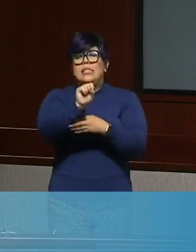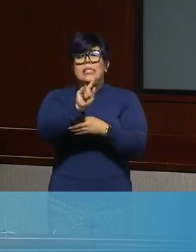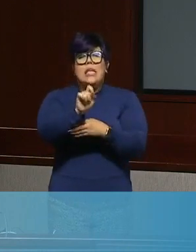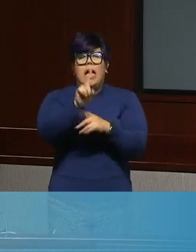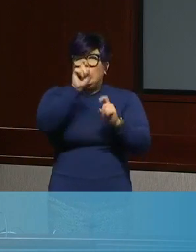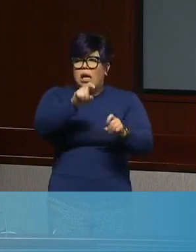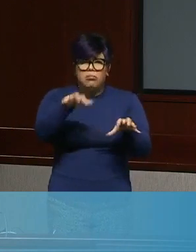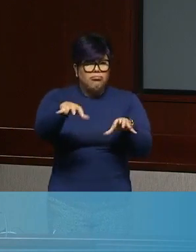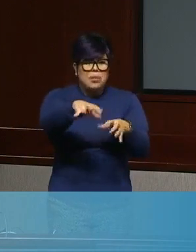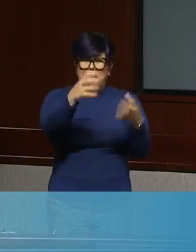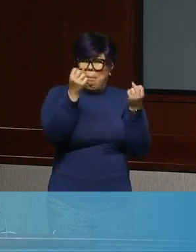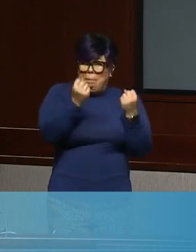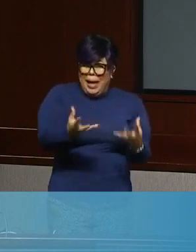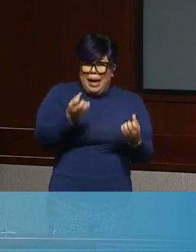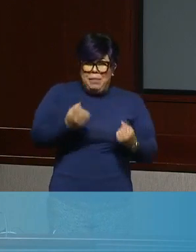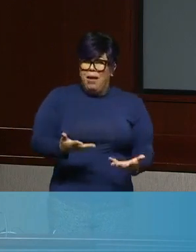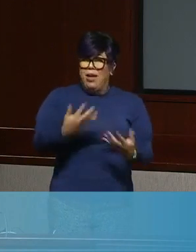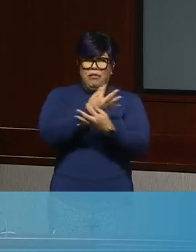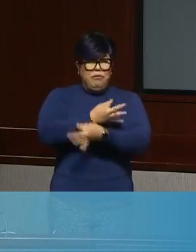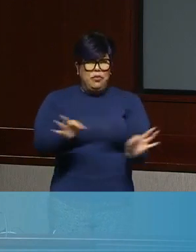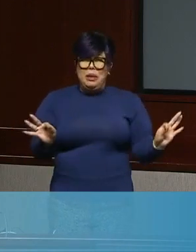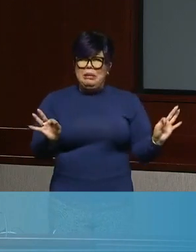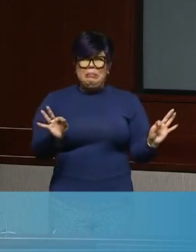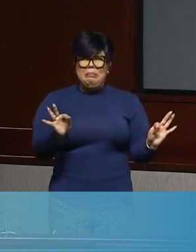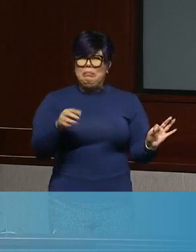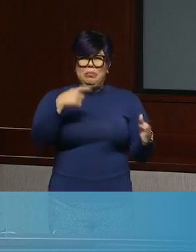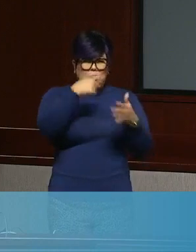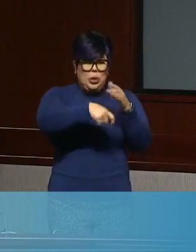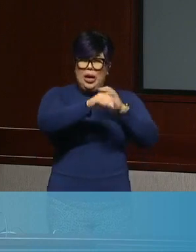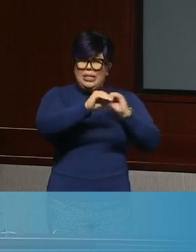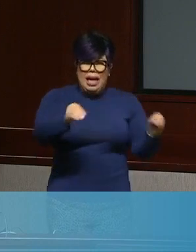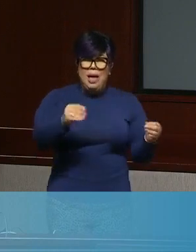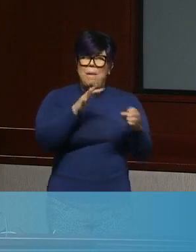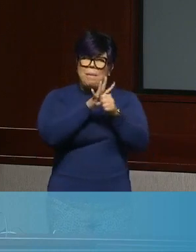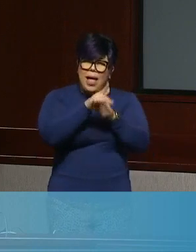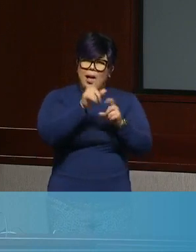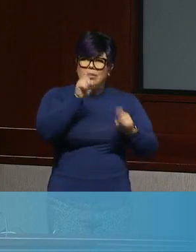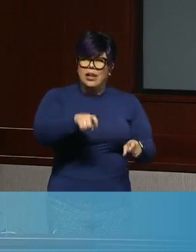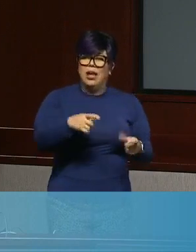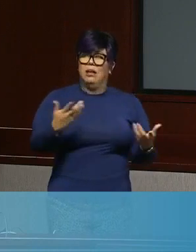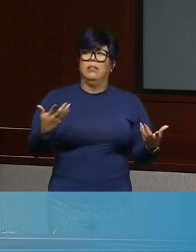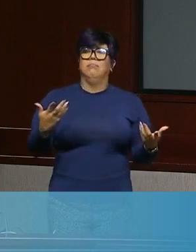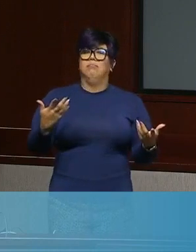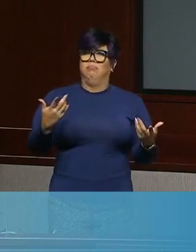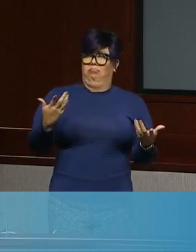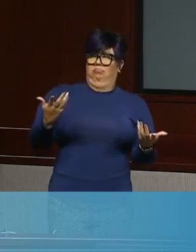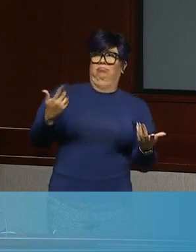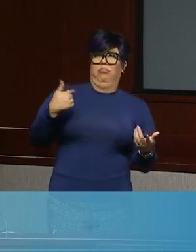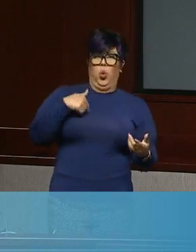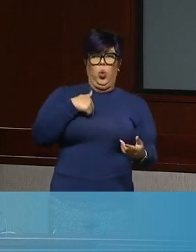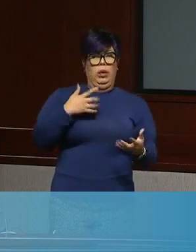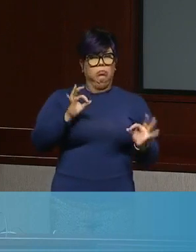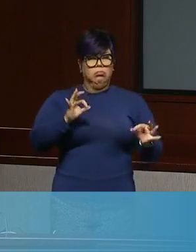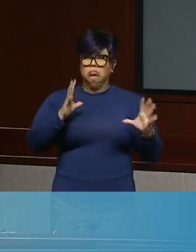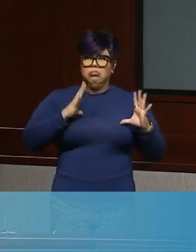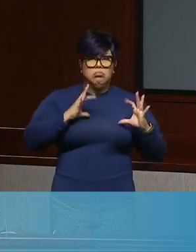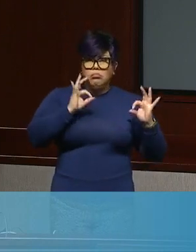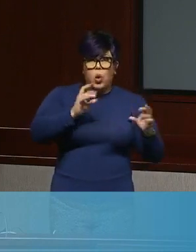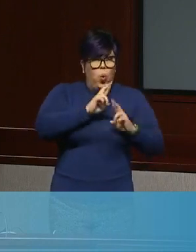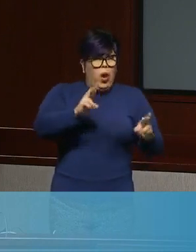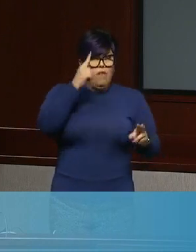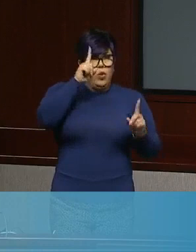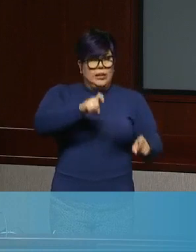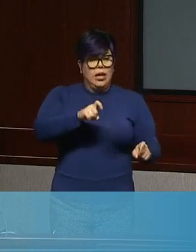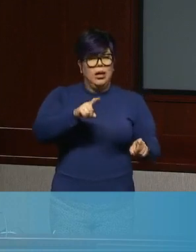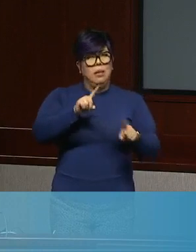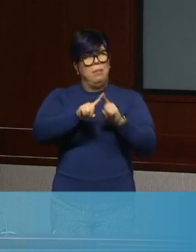50-plus other places that people can go in the medical community here locally to get tested. Ample capacity